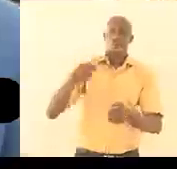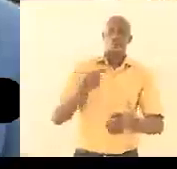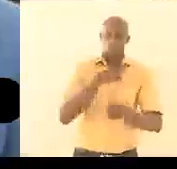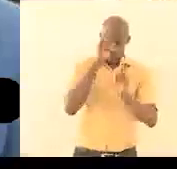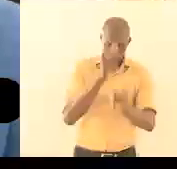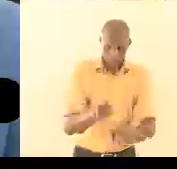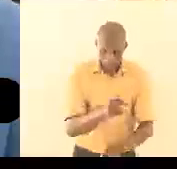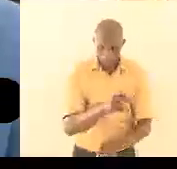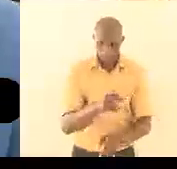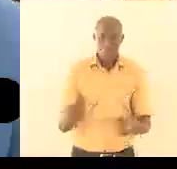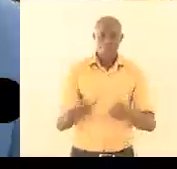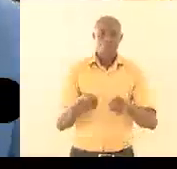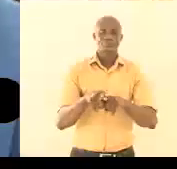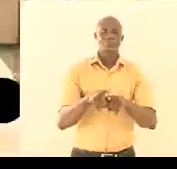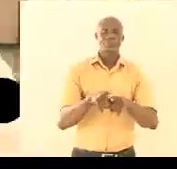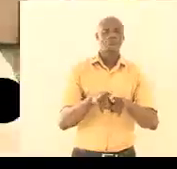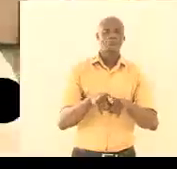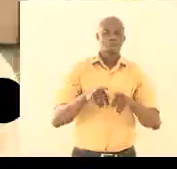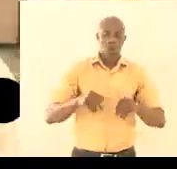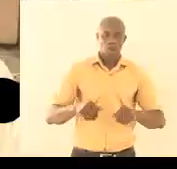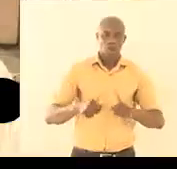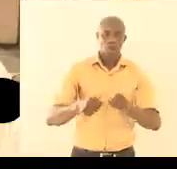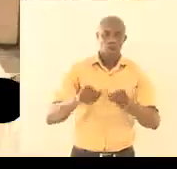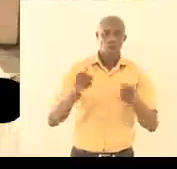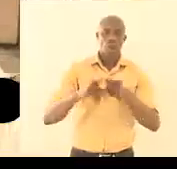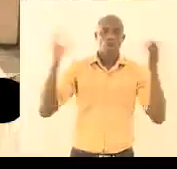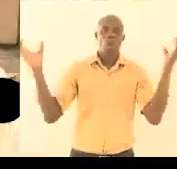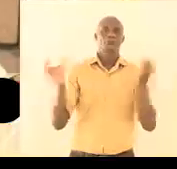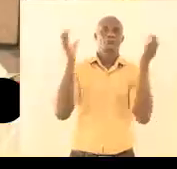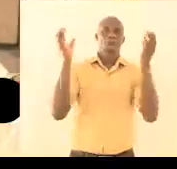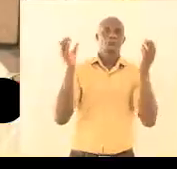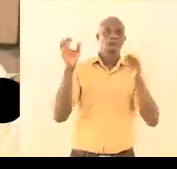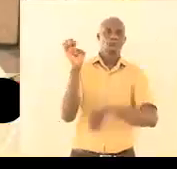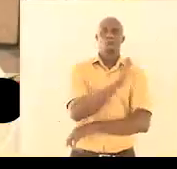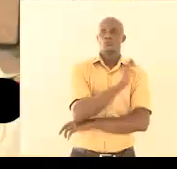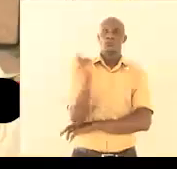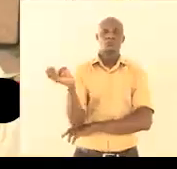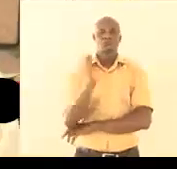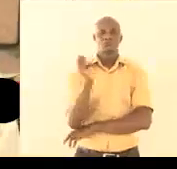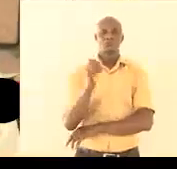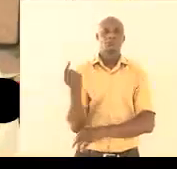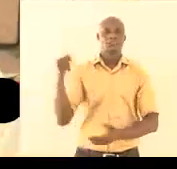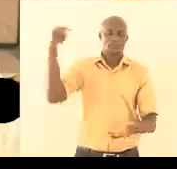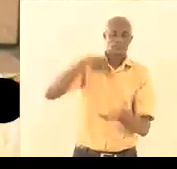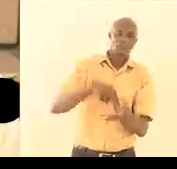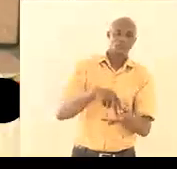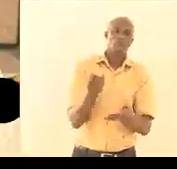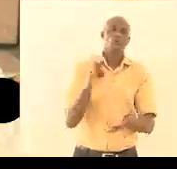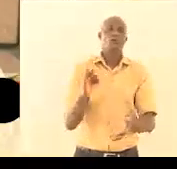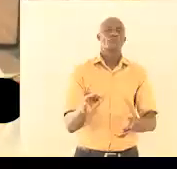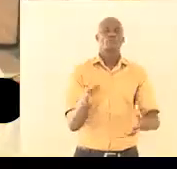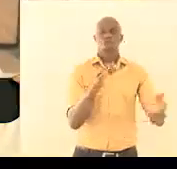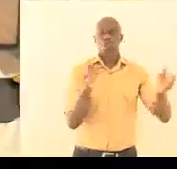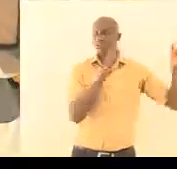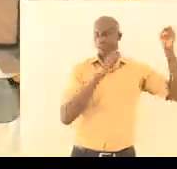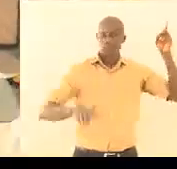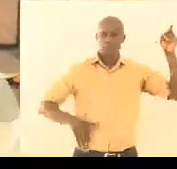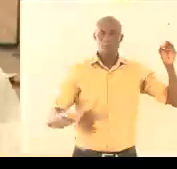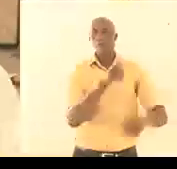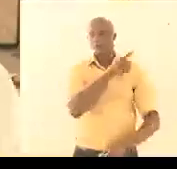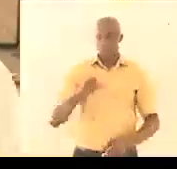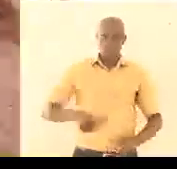you. As we continue to celebrate Easter, the resurrection of Christ,